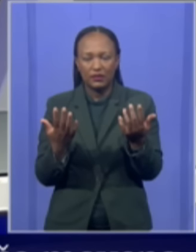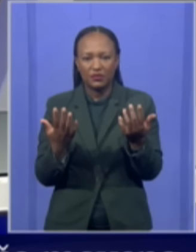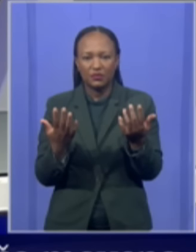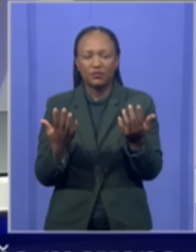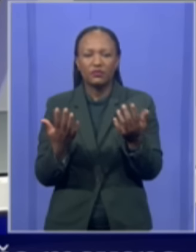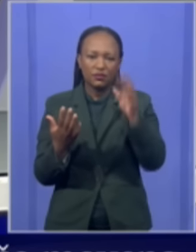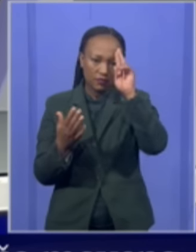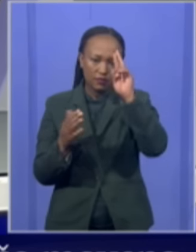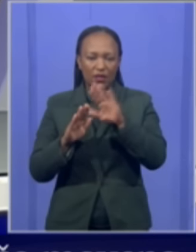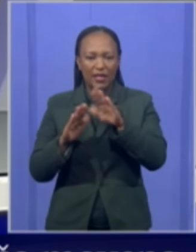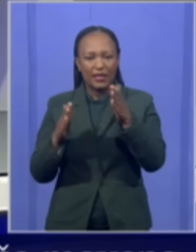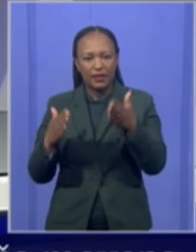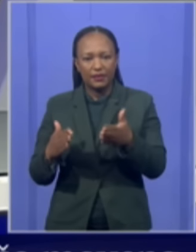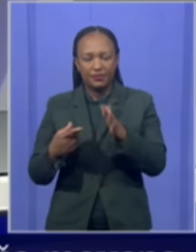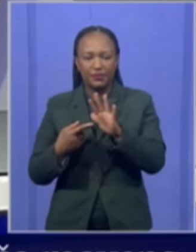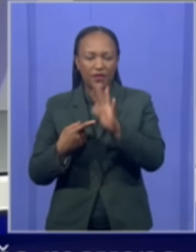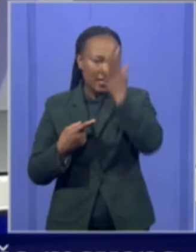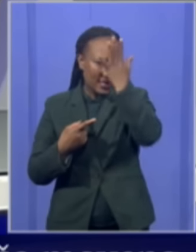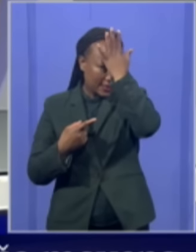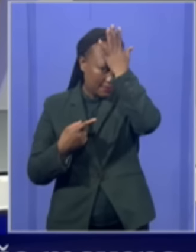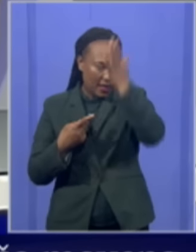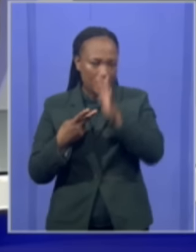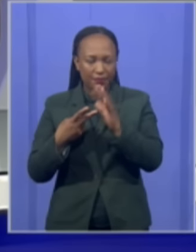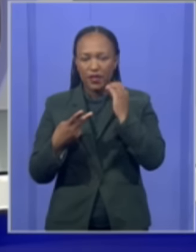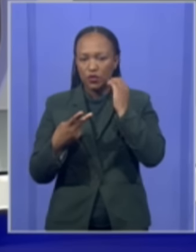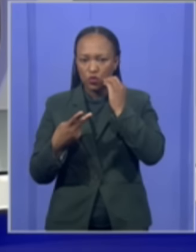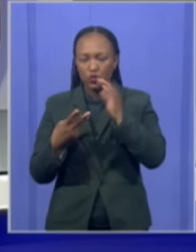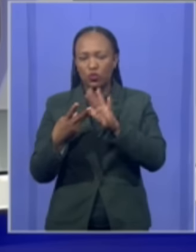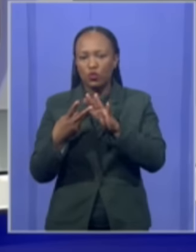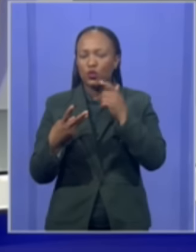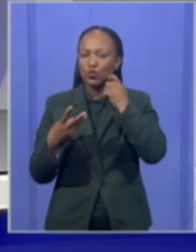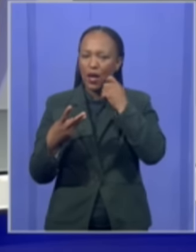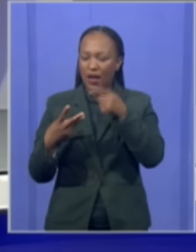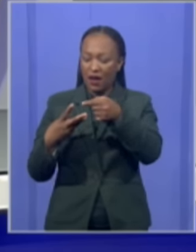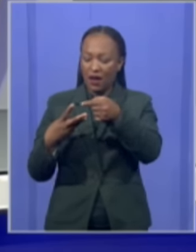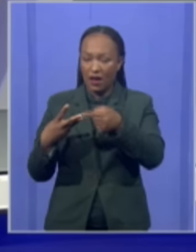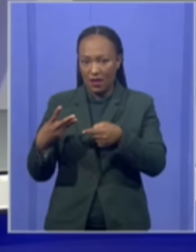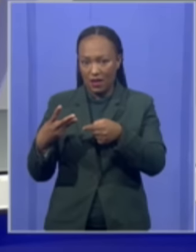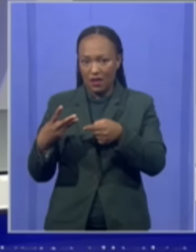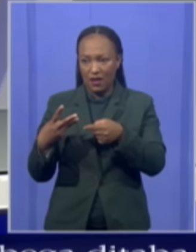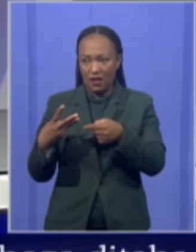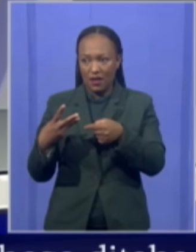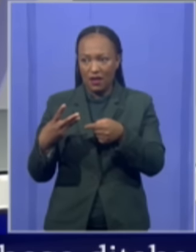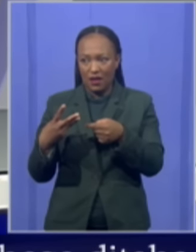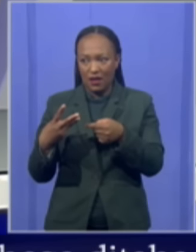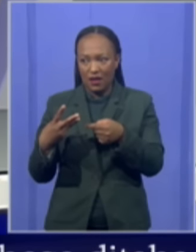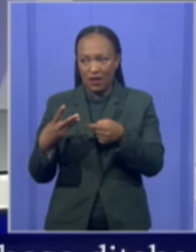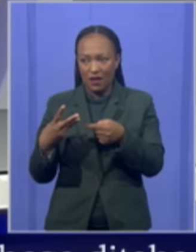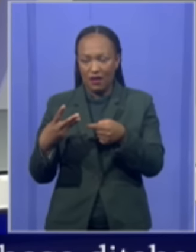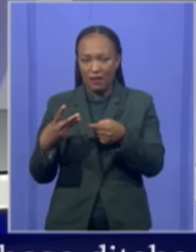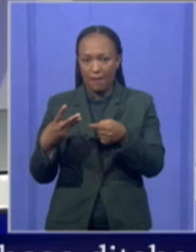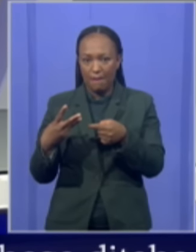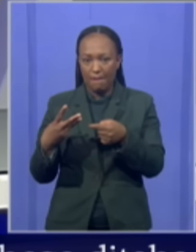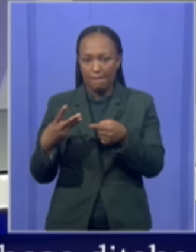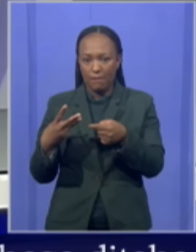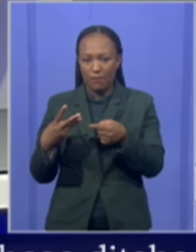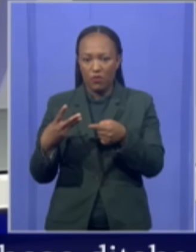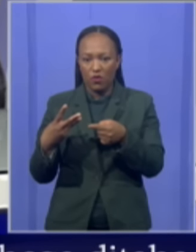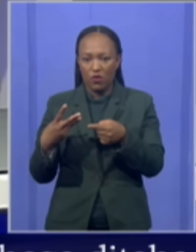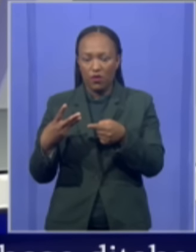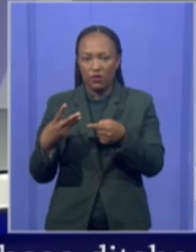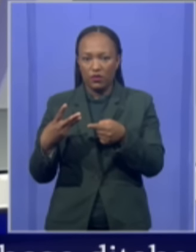Sepedi Sesotho Setswana bjale o swanela gore re tswalele ka boripana o swanela gore